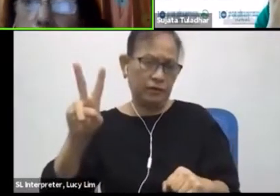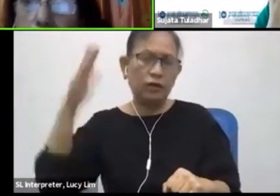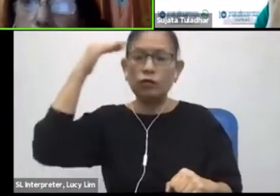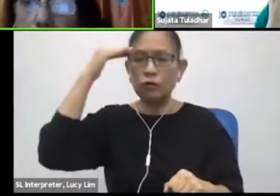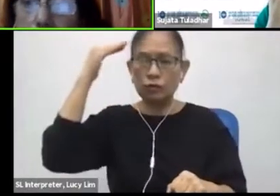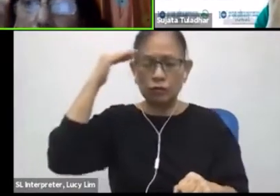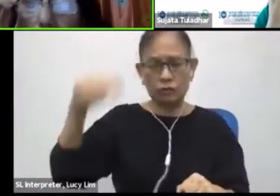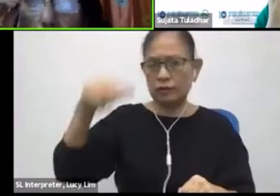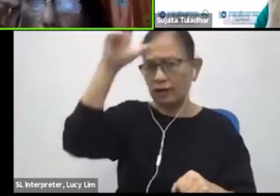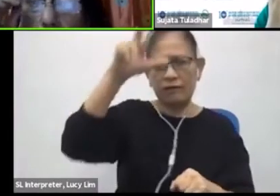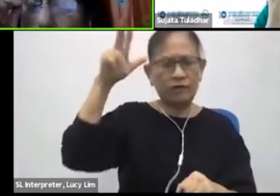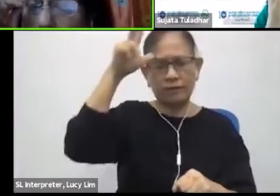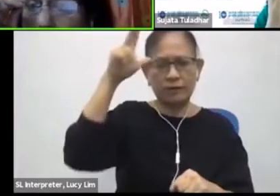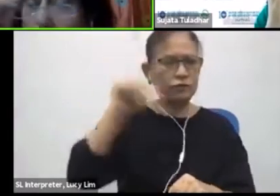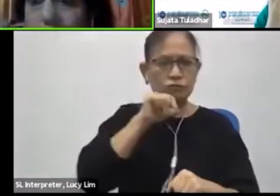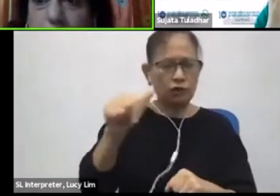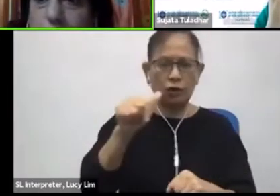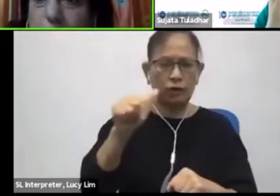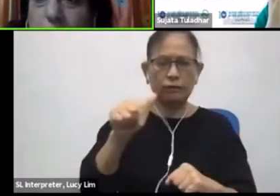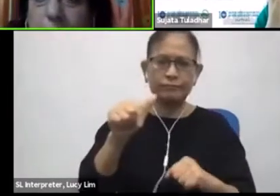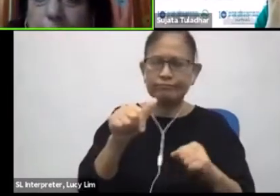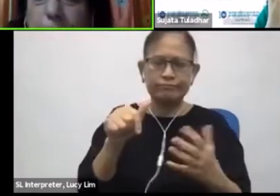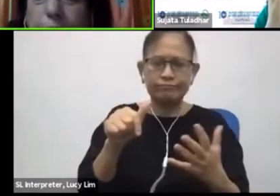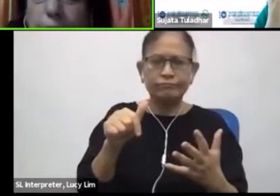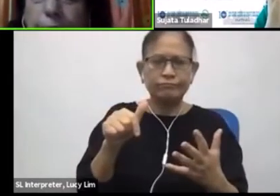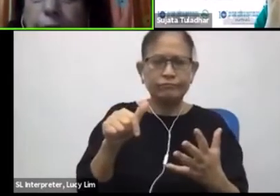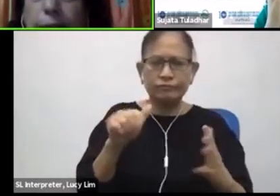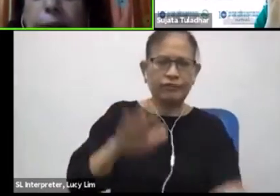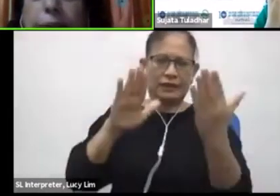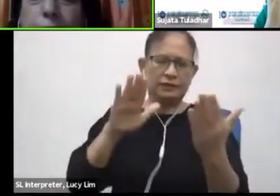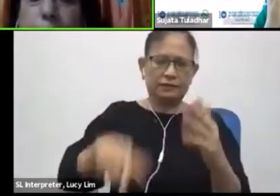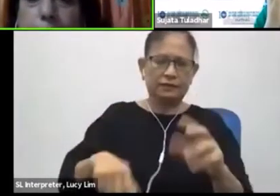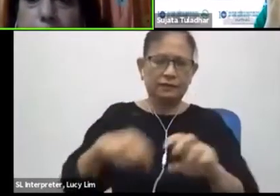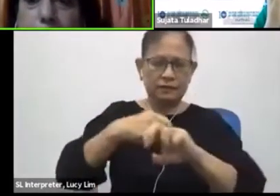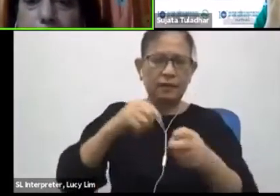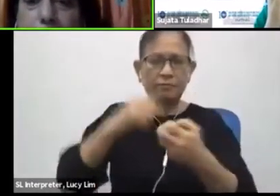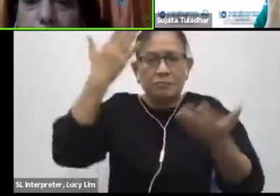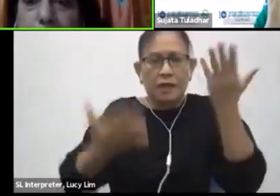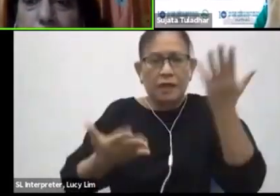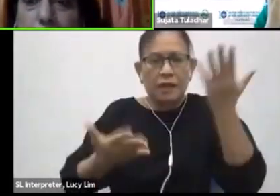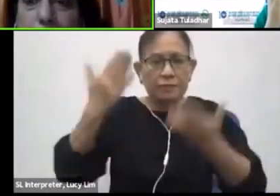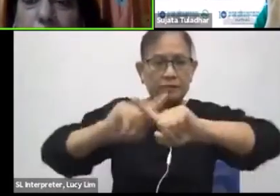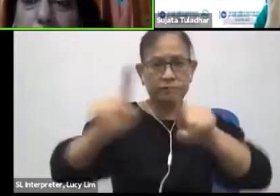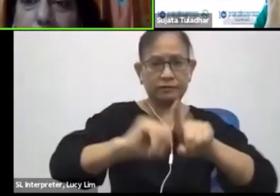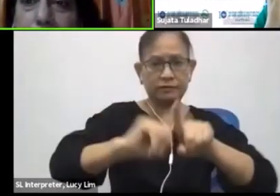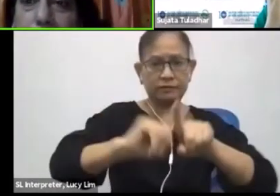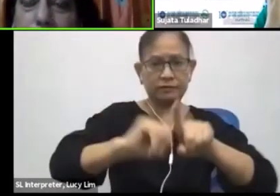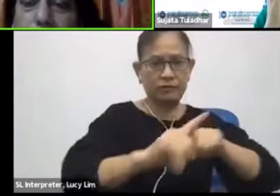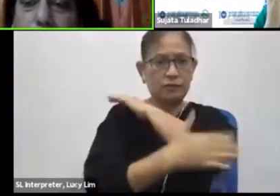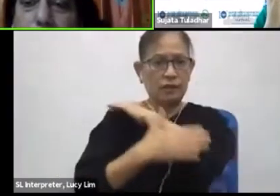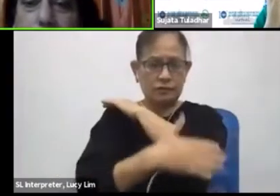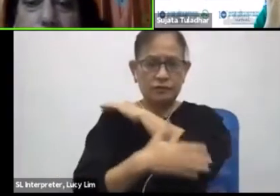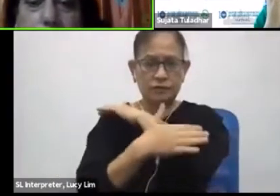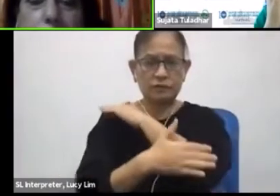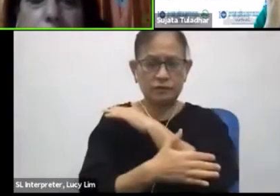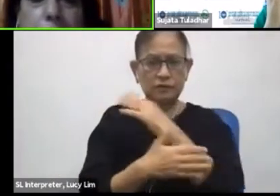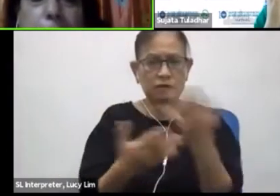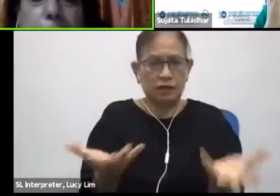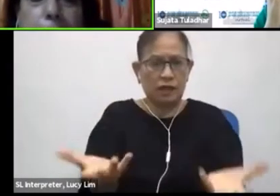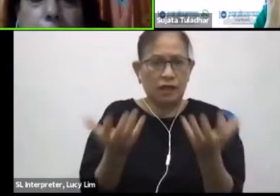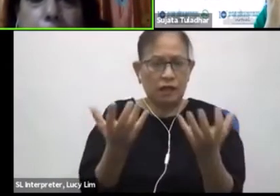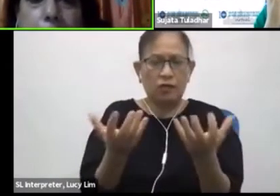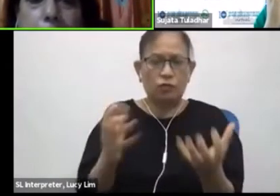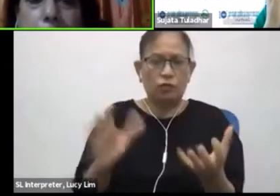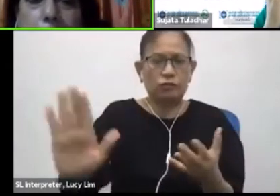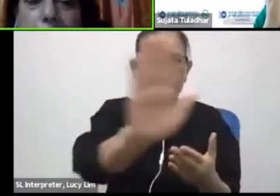locally? And maybe this may be different for different countries. So I would like everyone to share their own